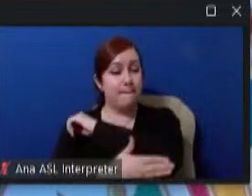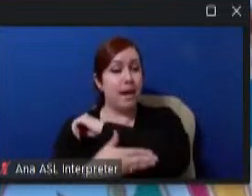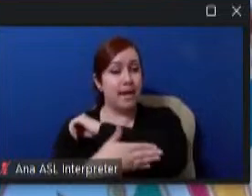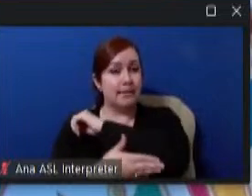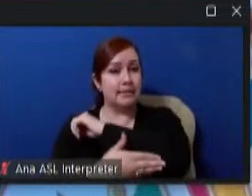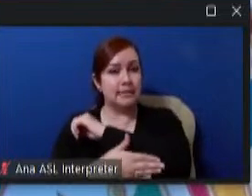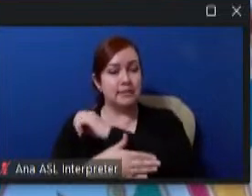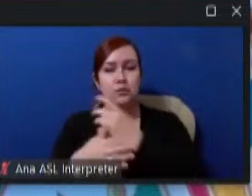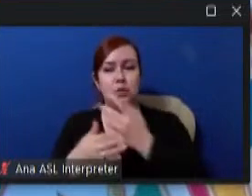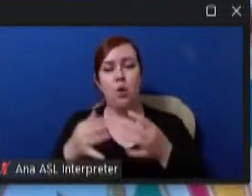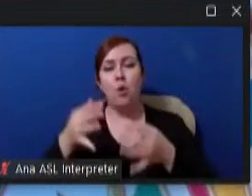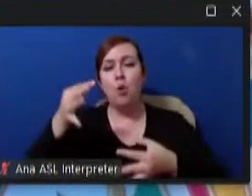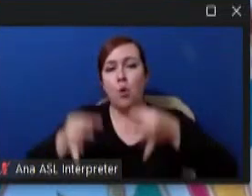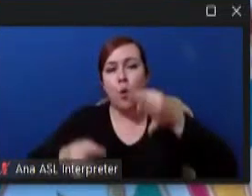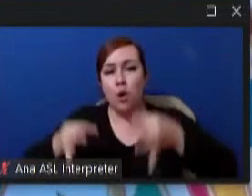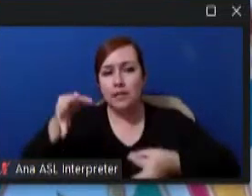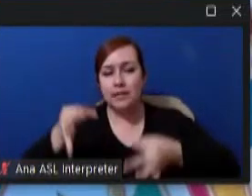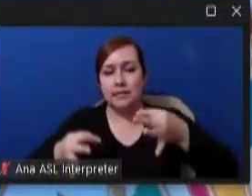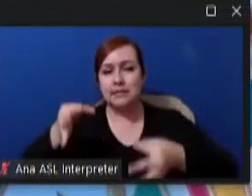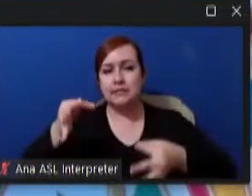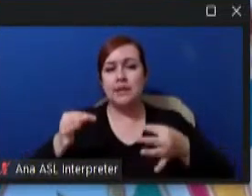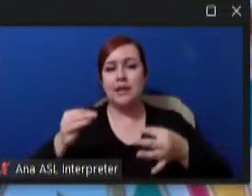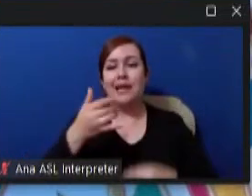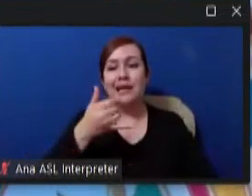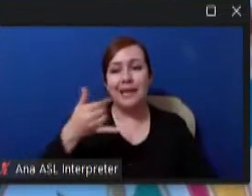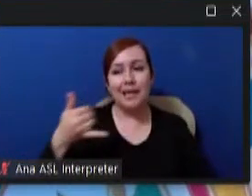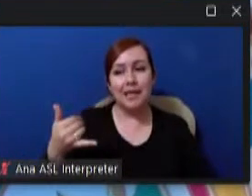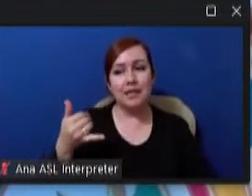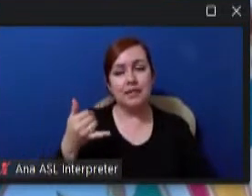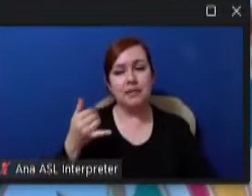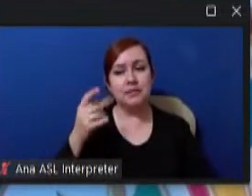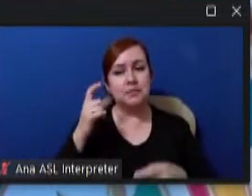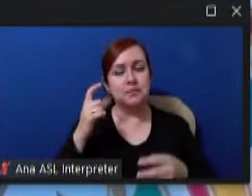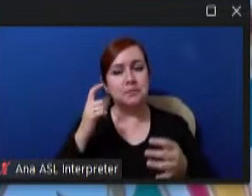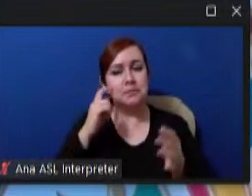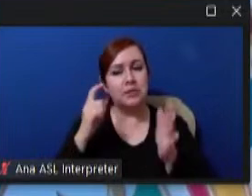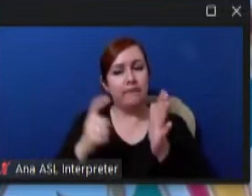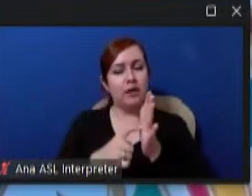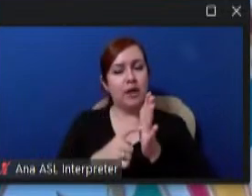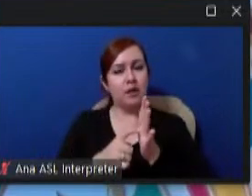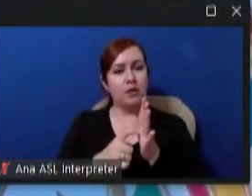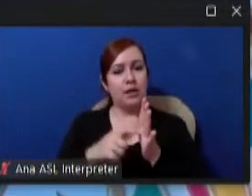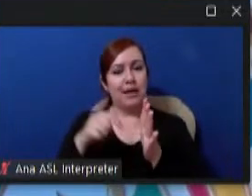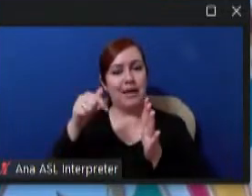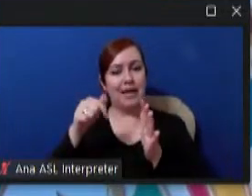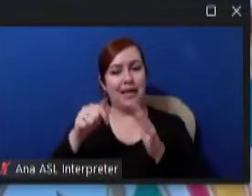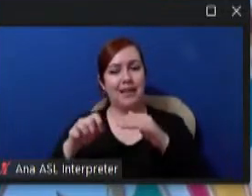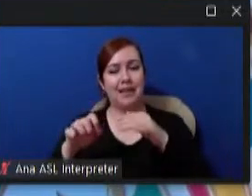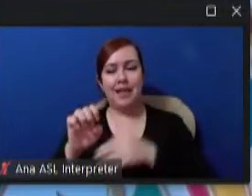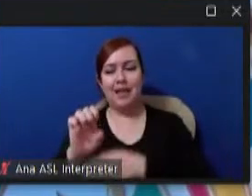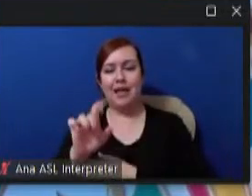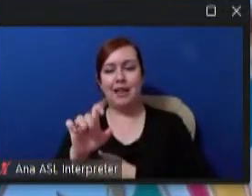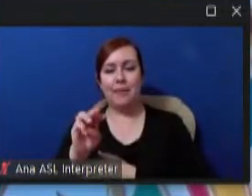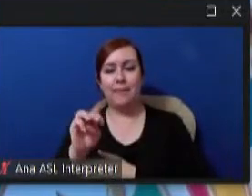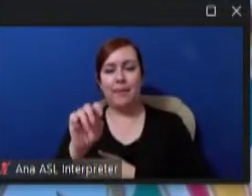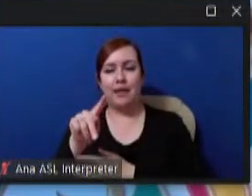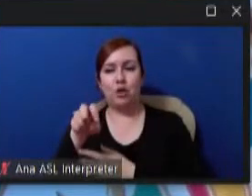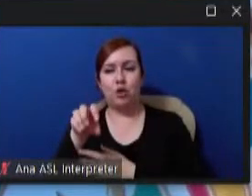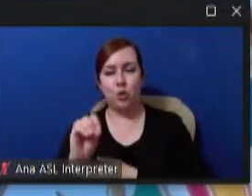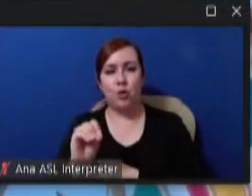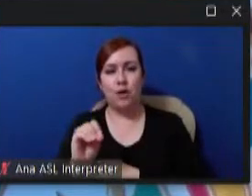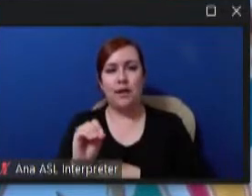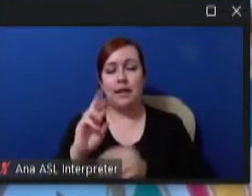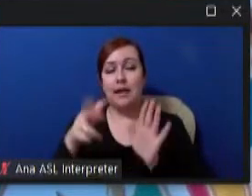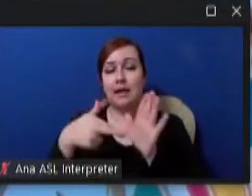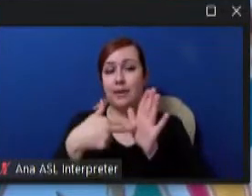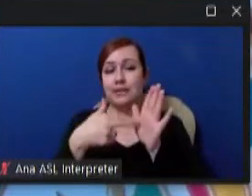It points out some specific countries and their constitutional courts. And this is